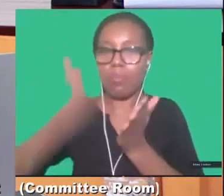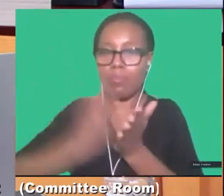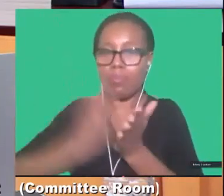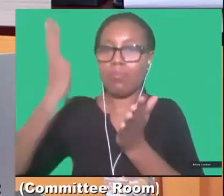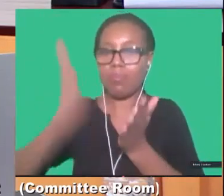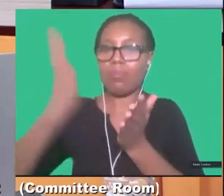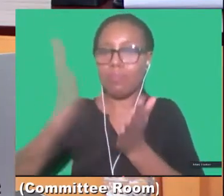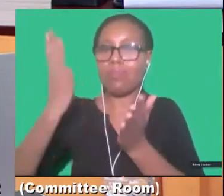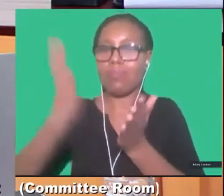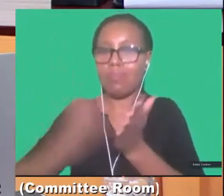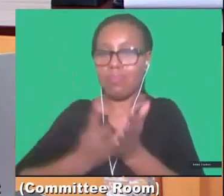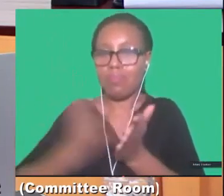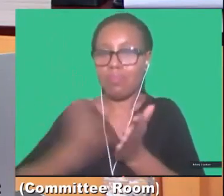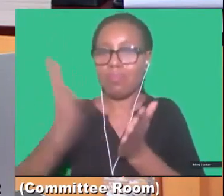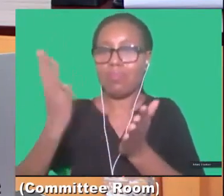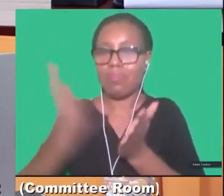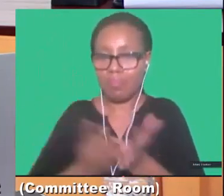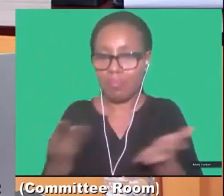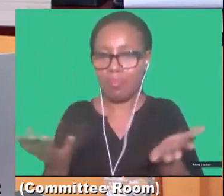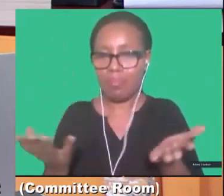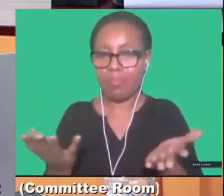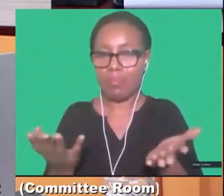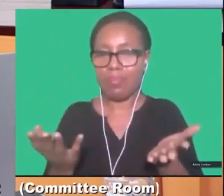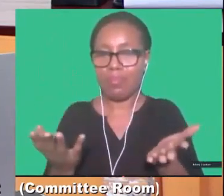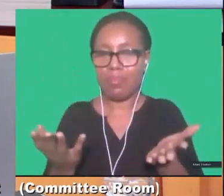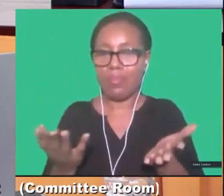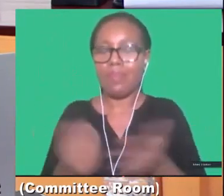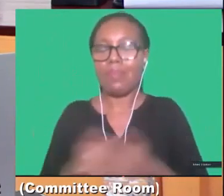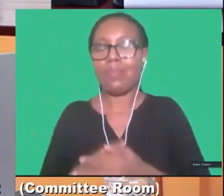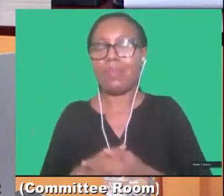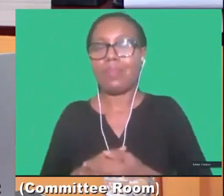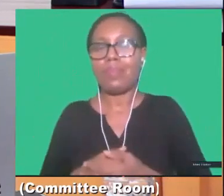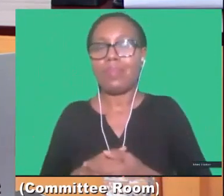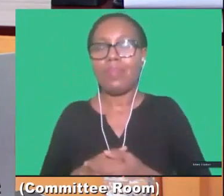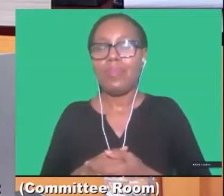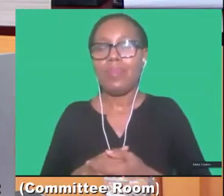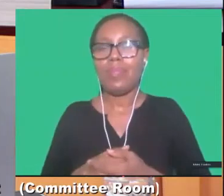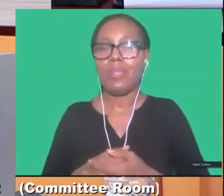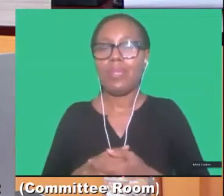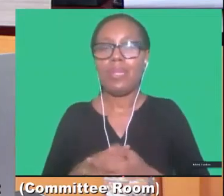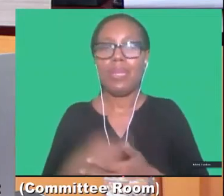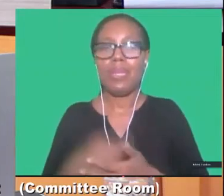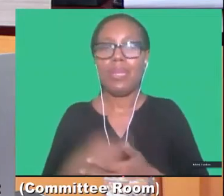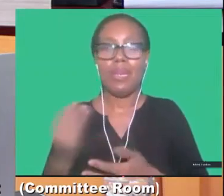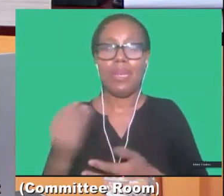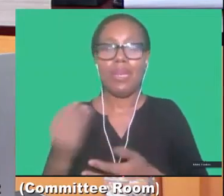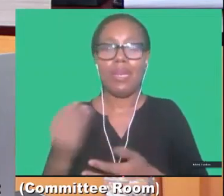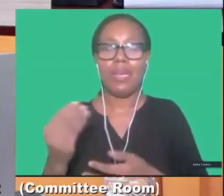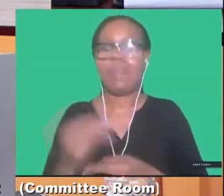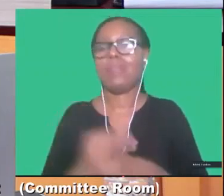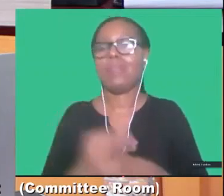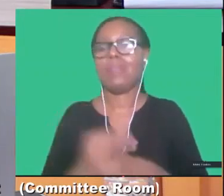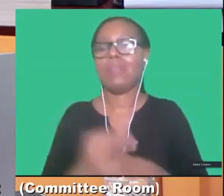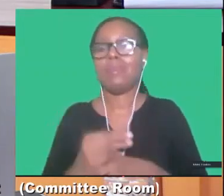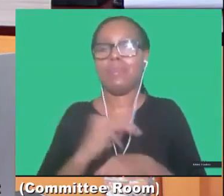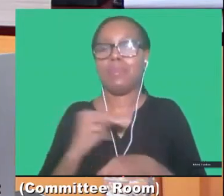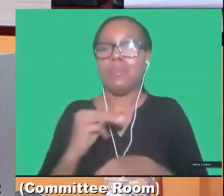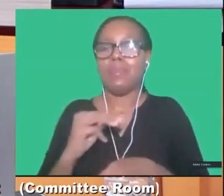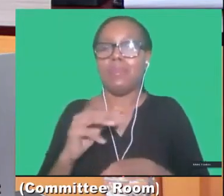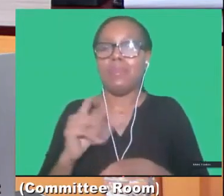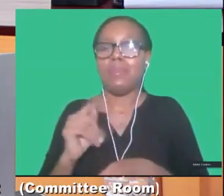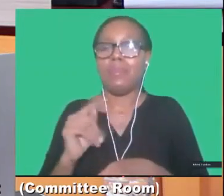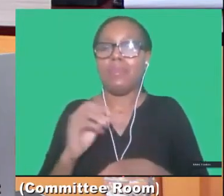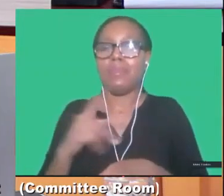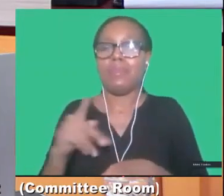system. What we are looking at, and as the Minister Toppin said, we are in the final stages